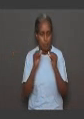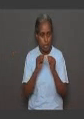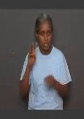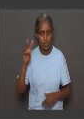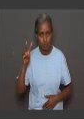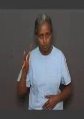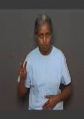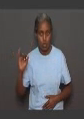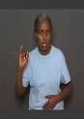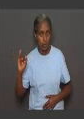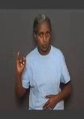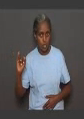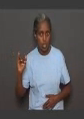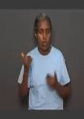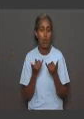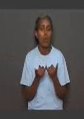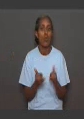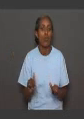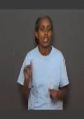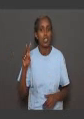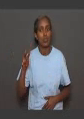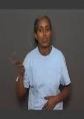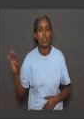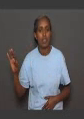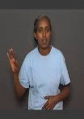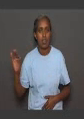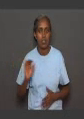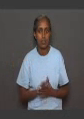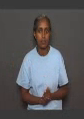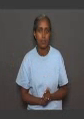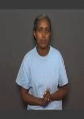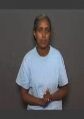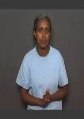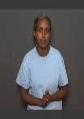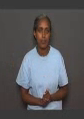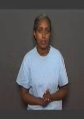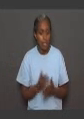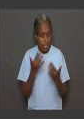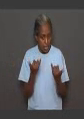29 plus 2 iota over 29.